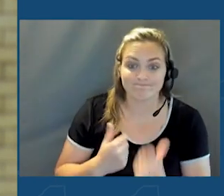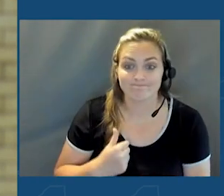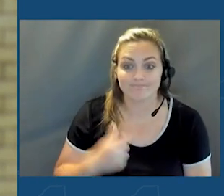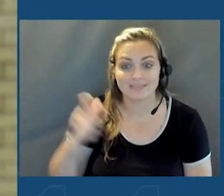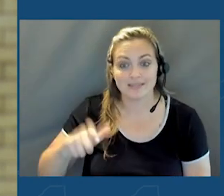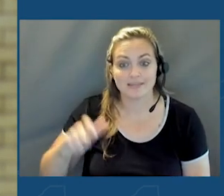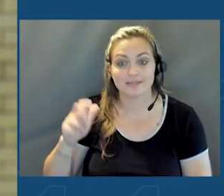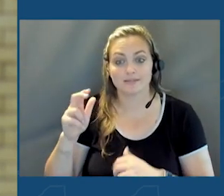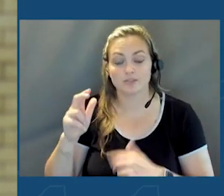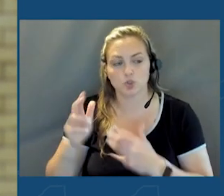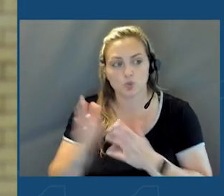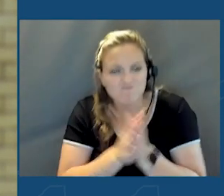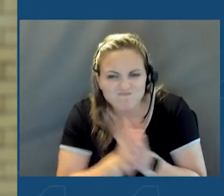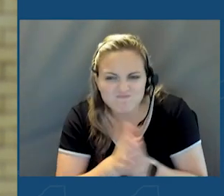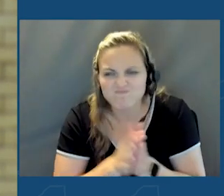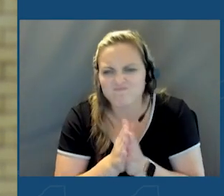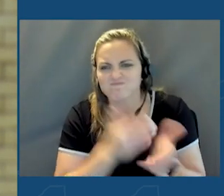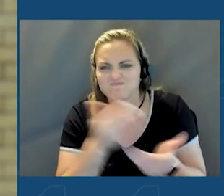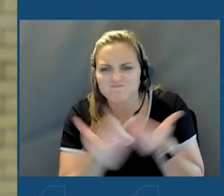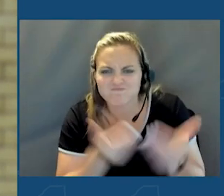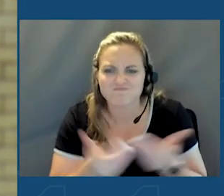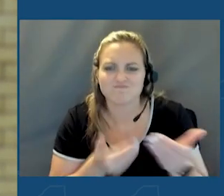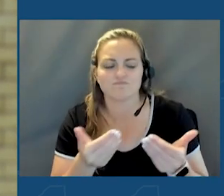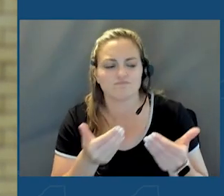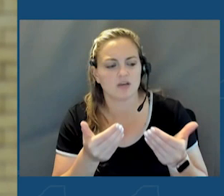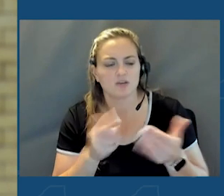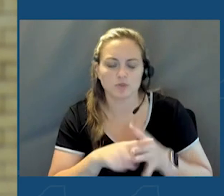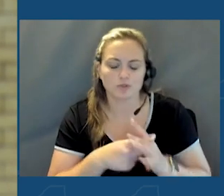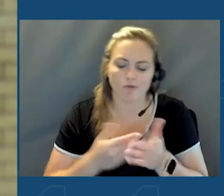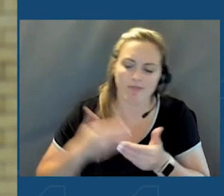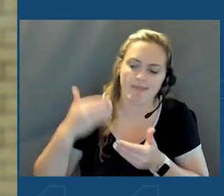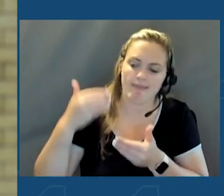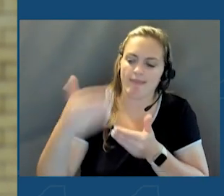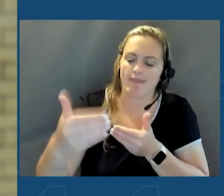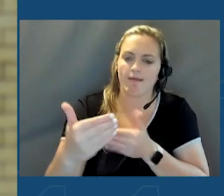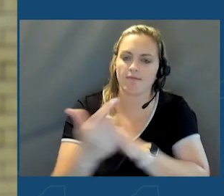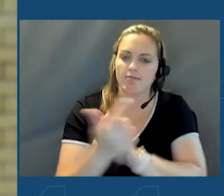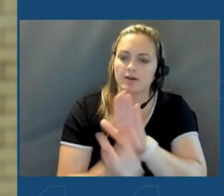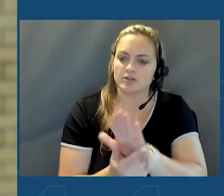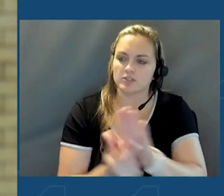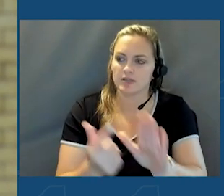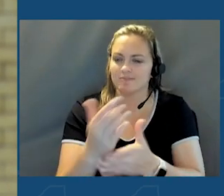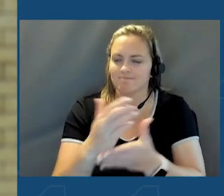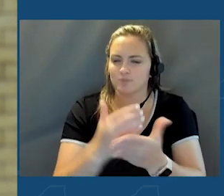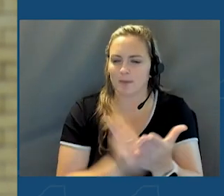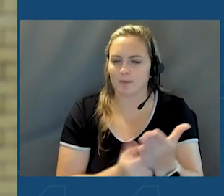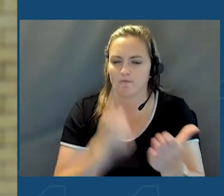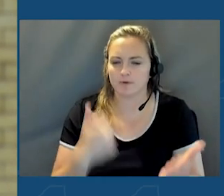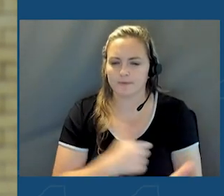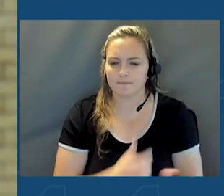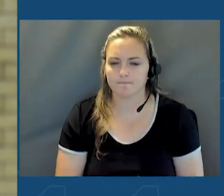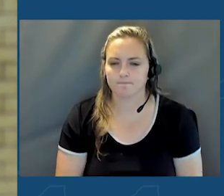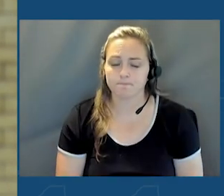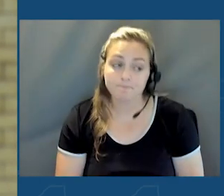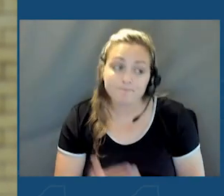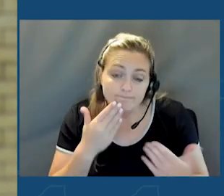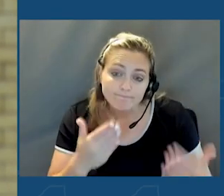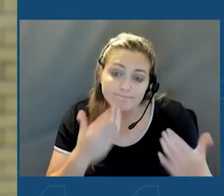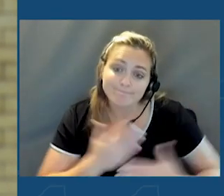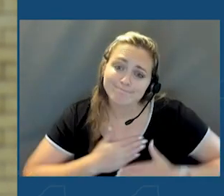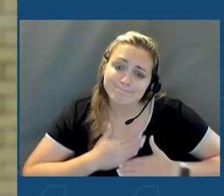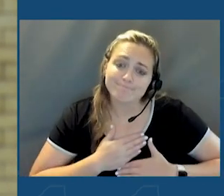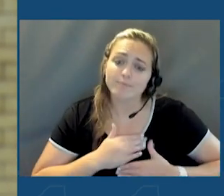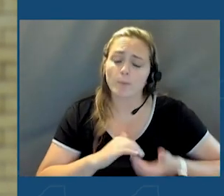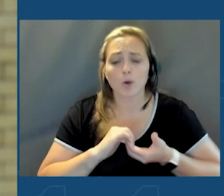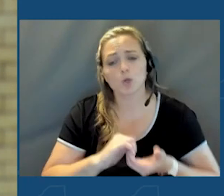the momentum as we head into the next legislative session. And I'm grateful to have partners like